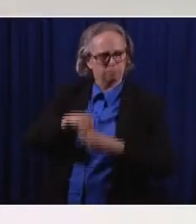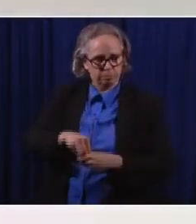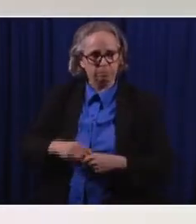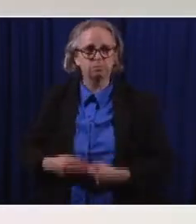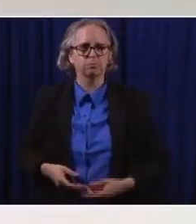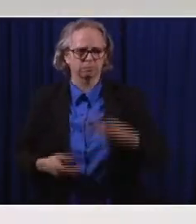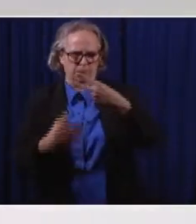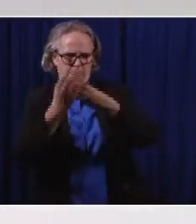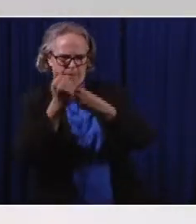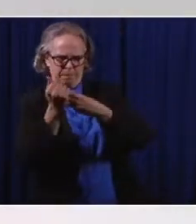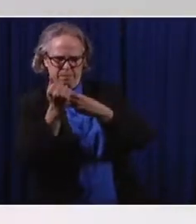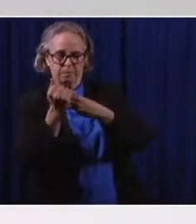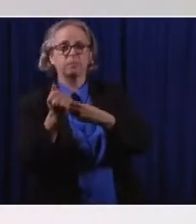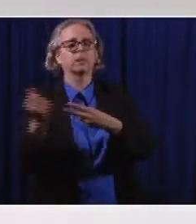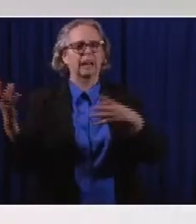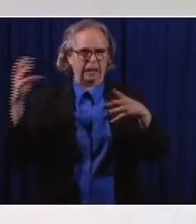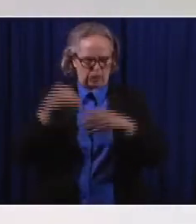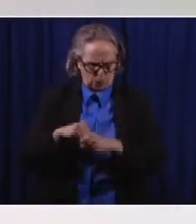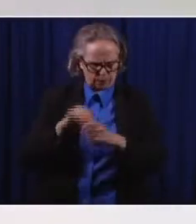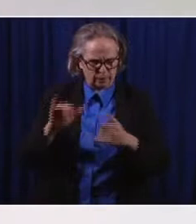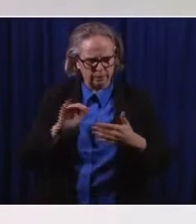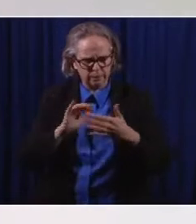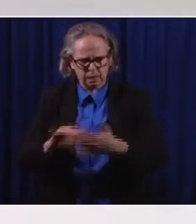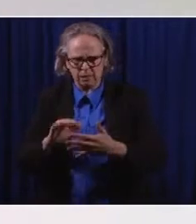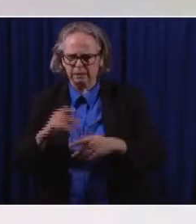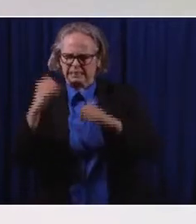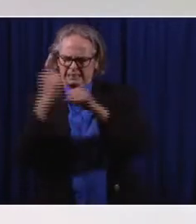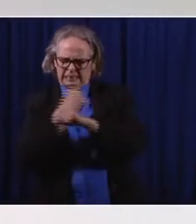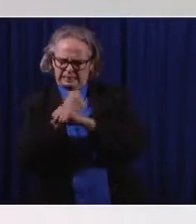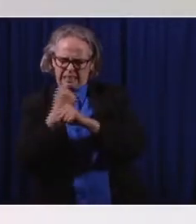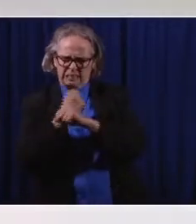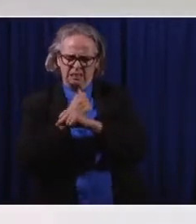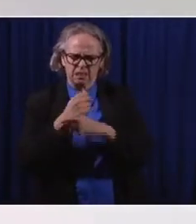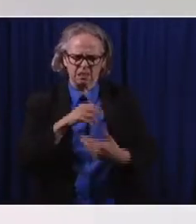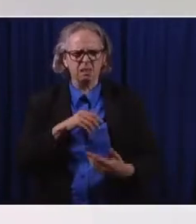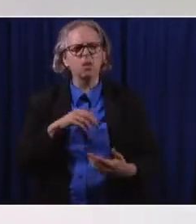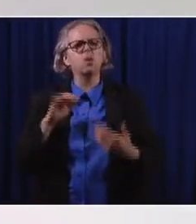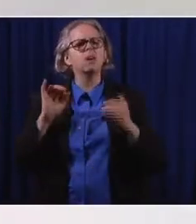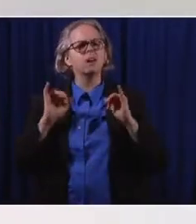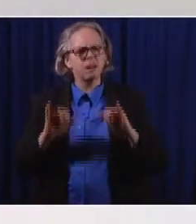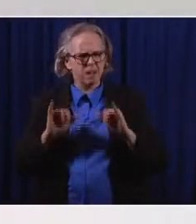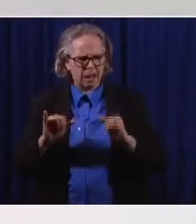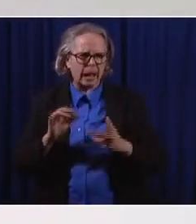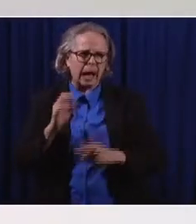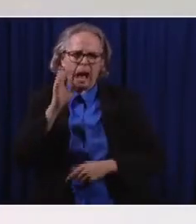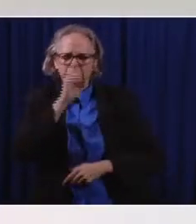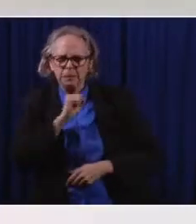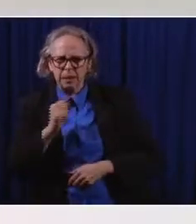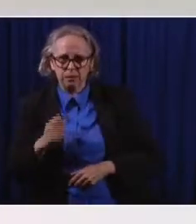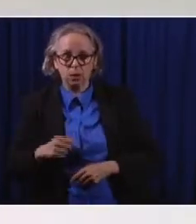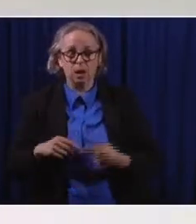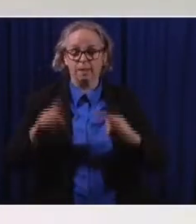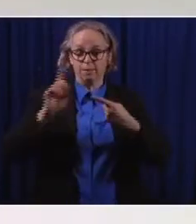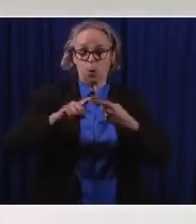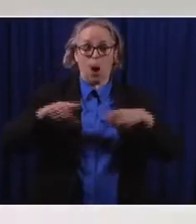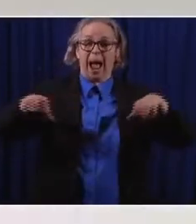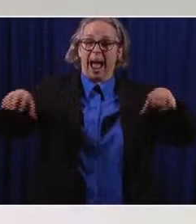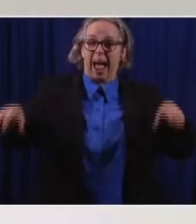a Bayesian statistical approach to generate these estimates. And so for active disease, we found